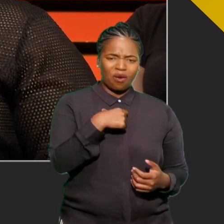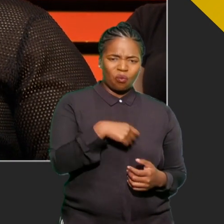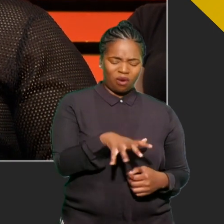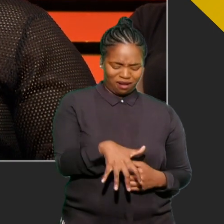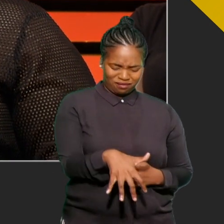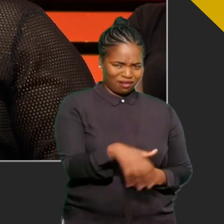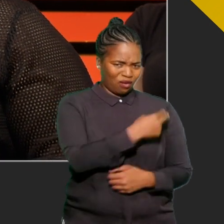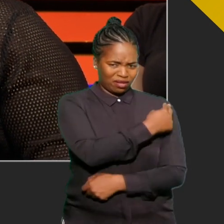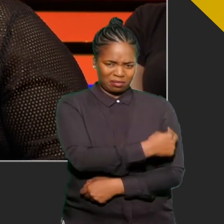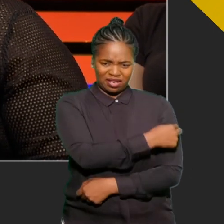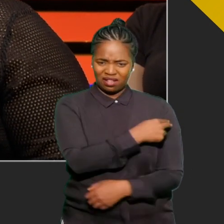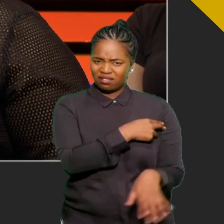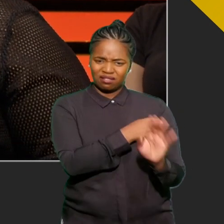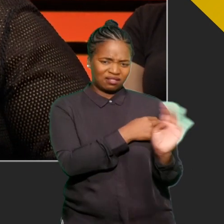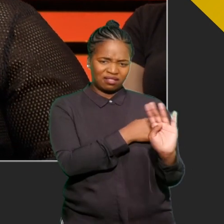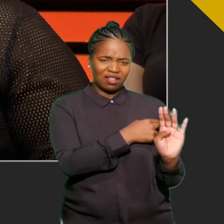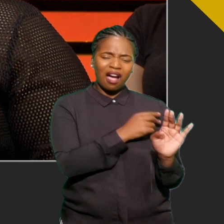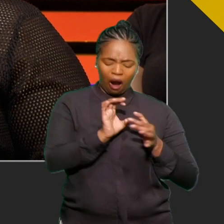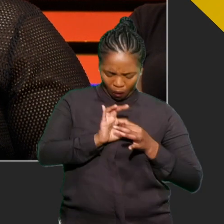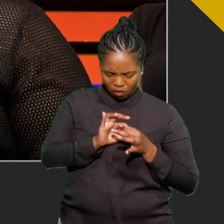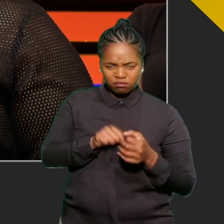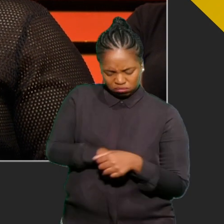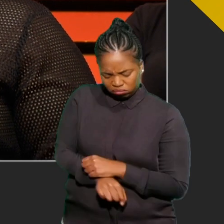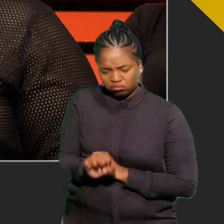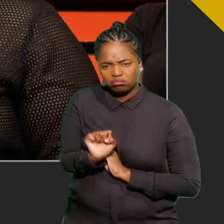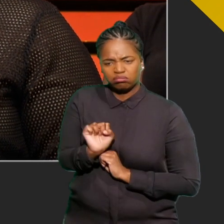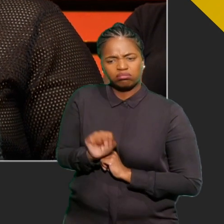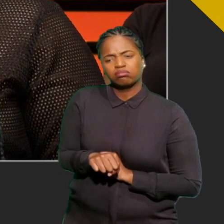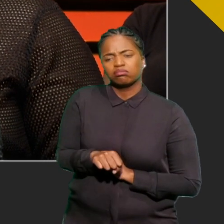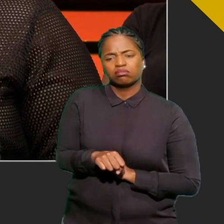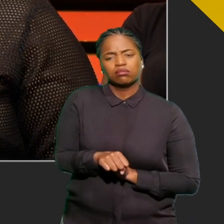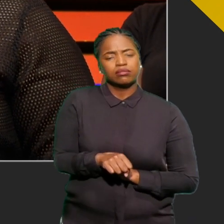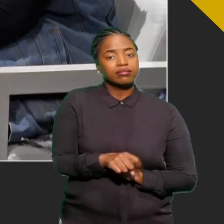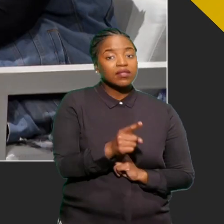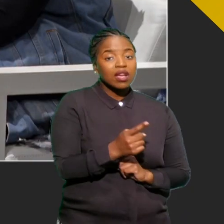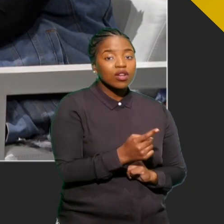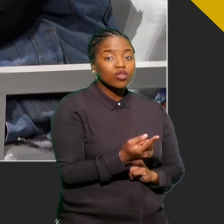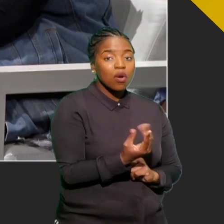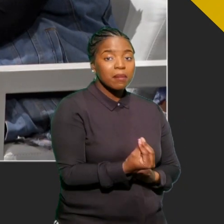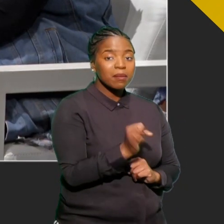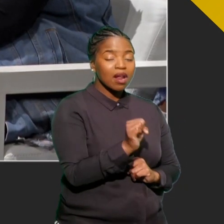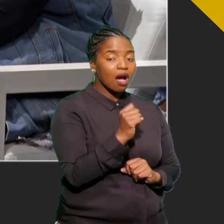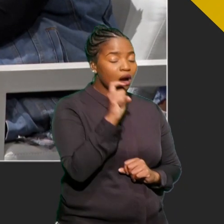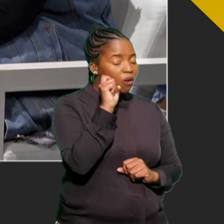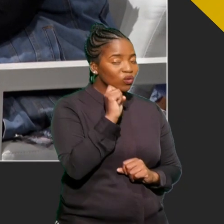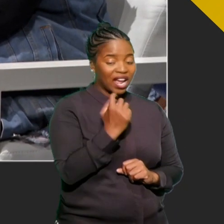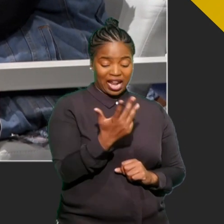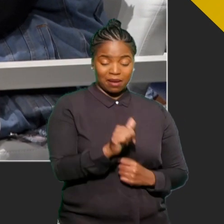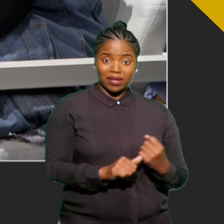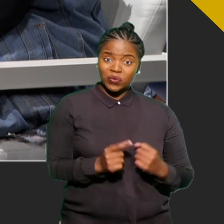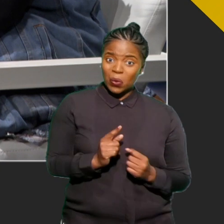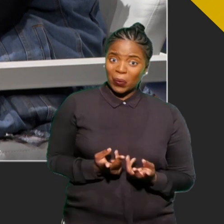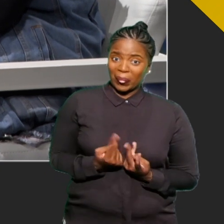at hospital. I can give birth at home the way they were. Mm. How old is your baby now? 9 months. Sure. So you're a new